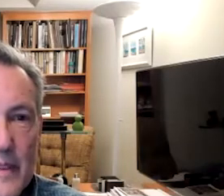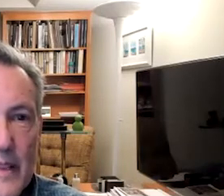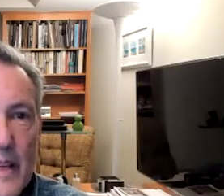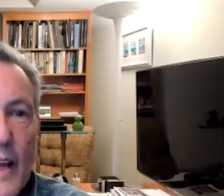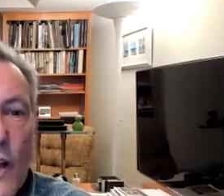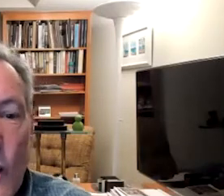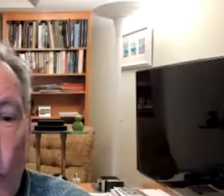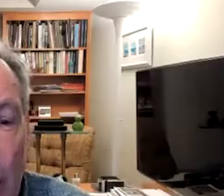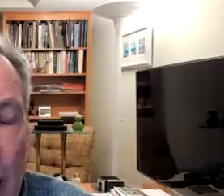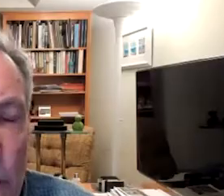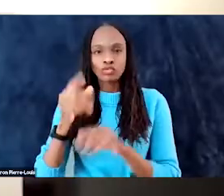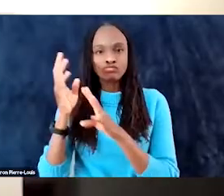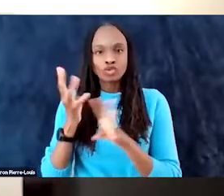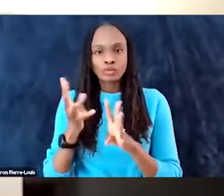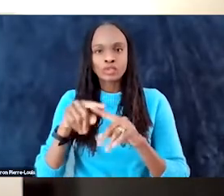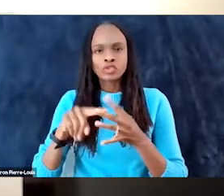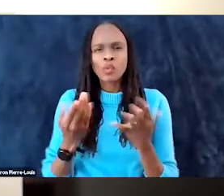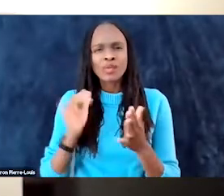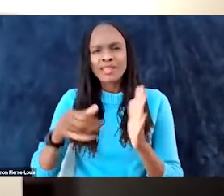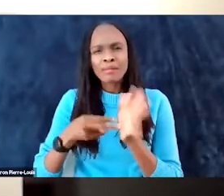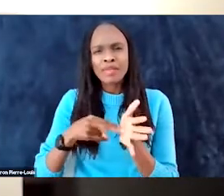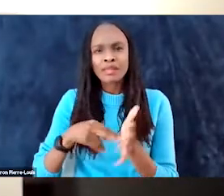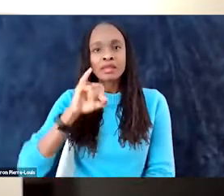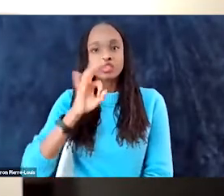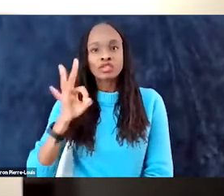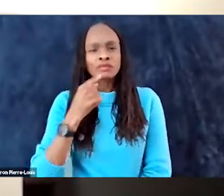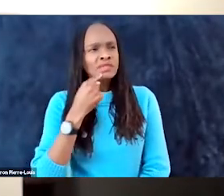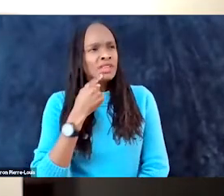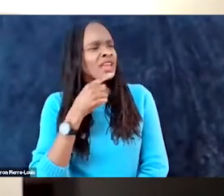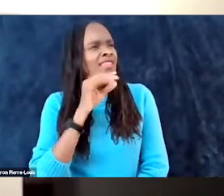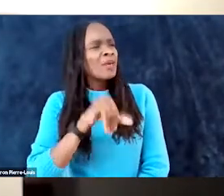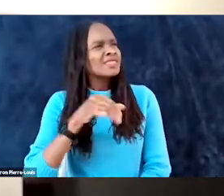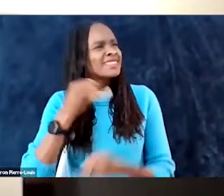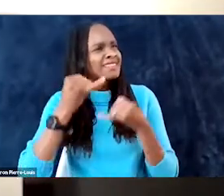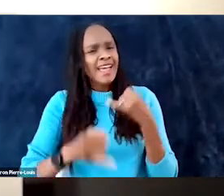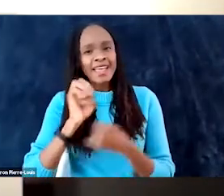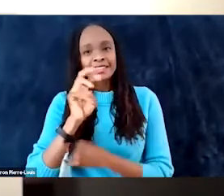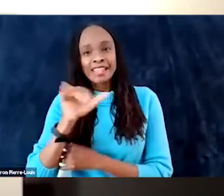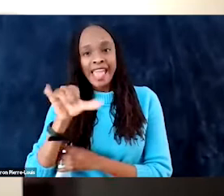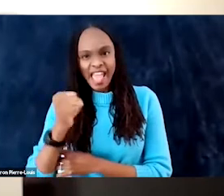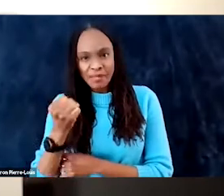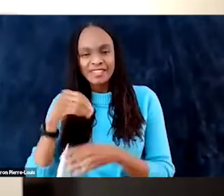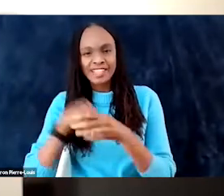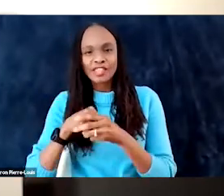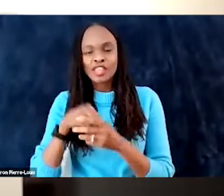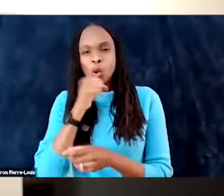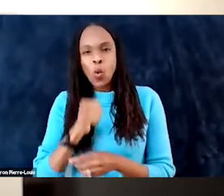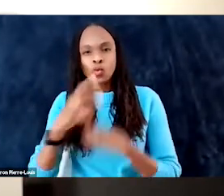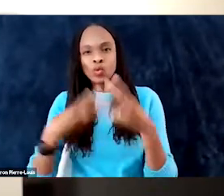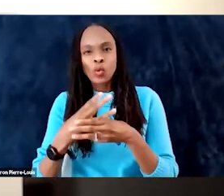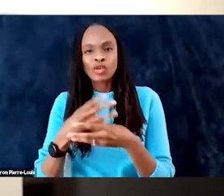What did you mean by that? Well, I was struck at it was the last Emmys in the old world, the